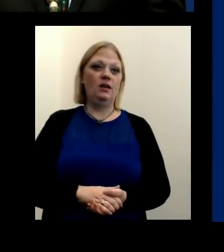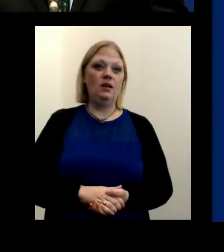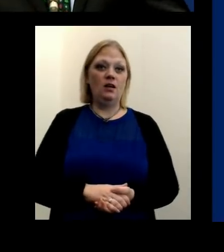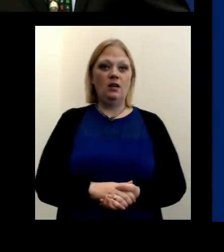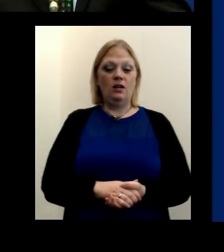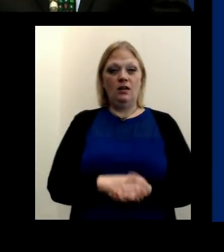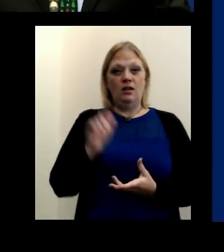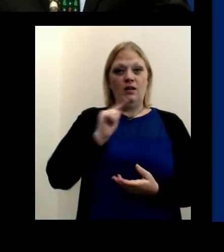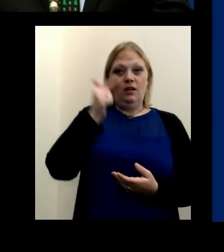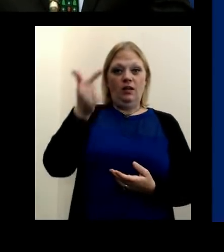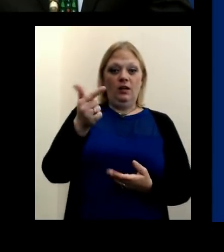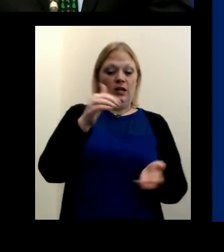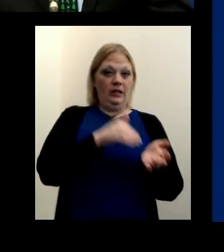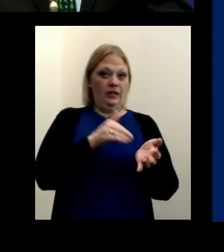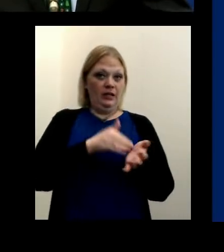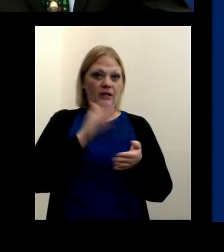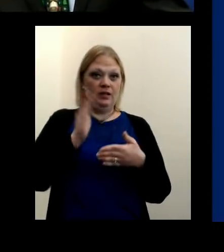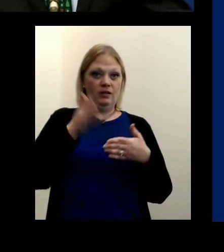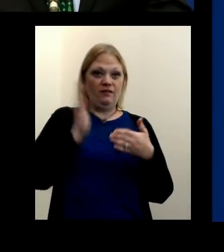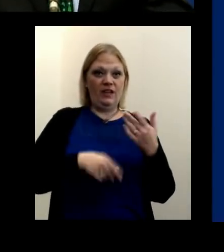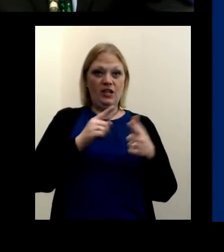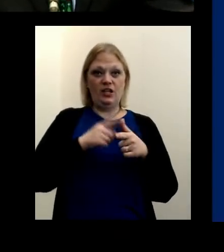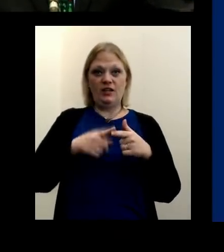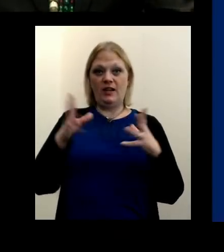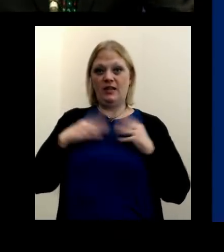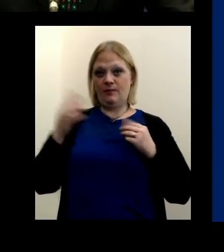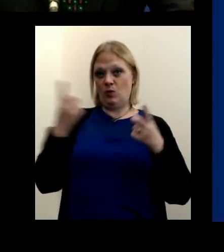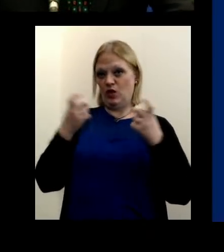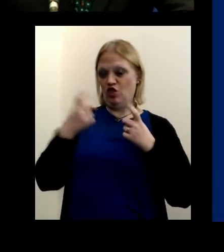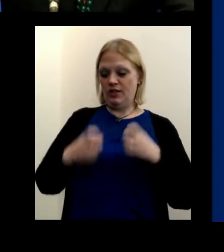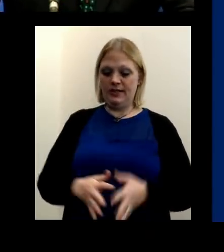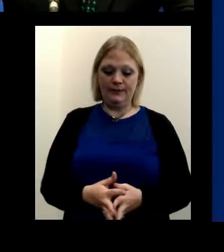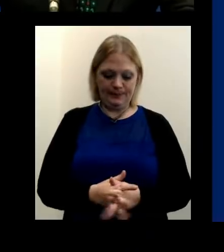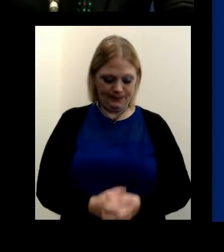I'll turn it over to Dr. Burstein to finish up, and then we'll take questions from the media.